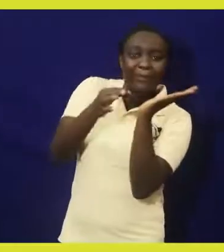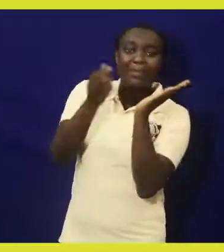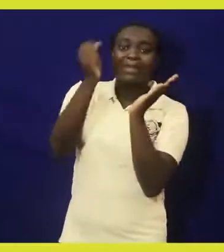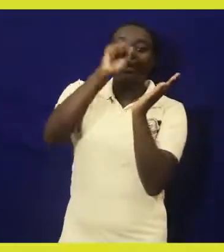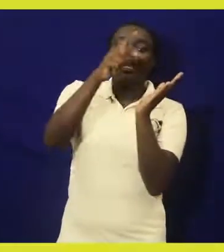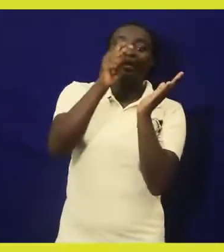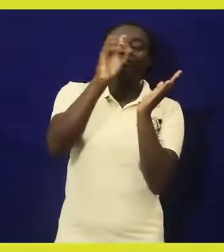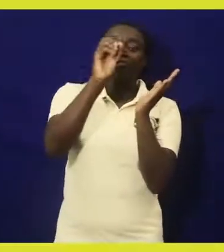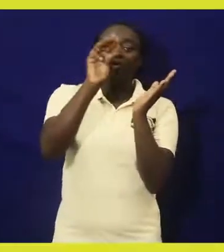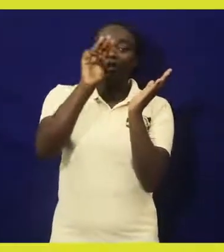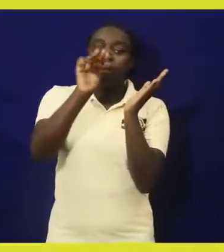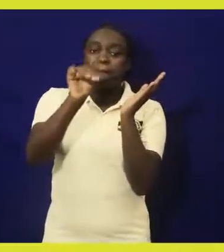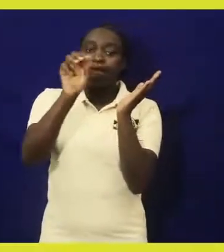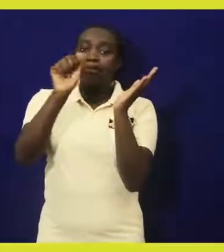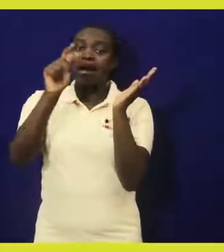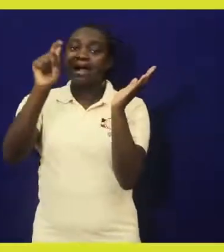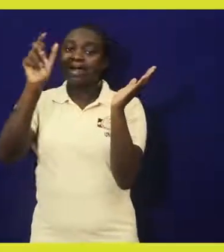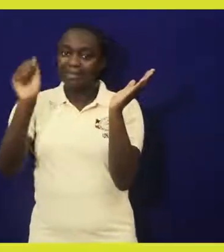Any other?